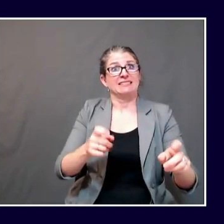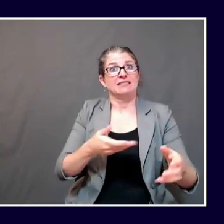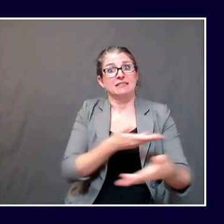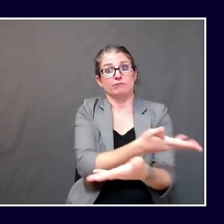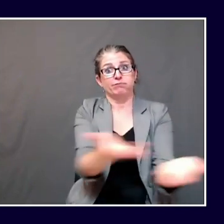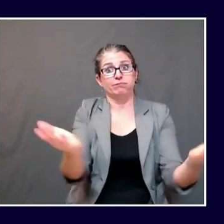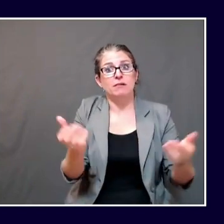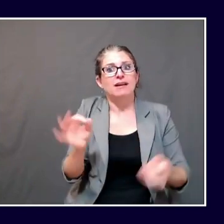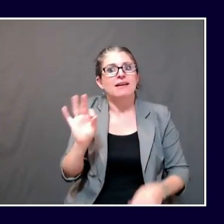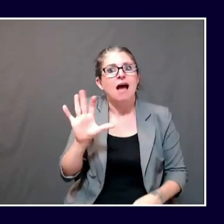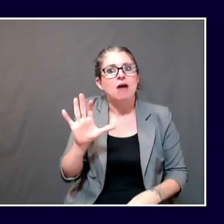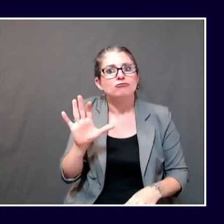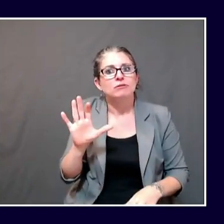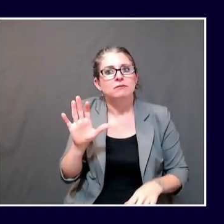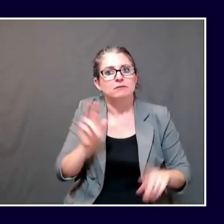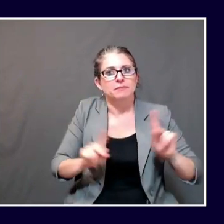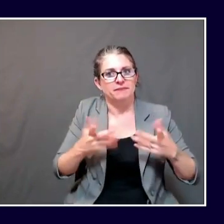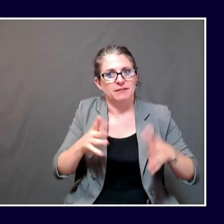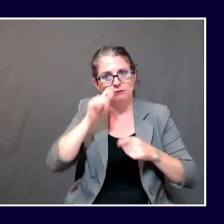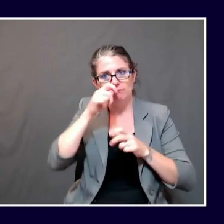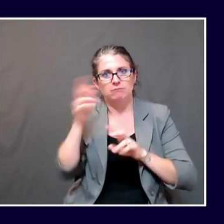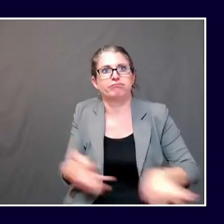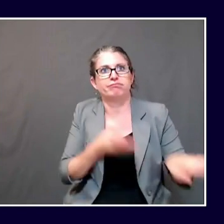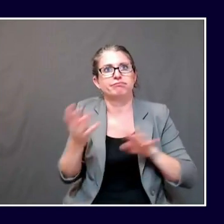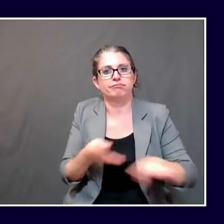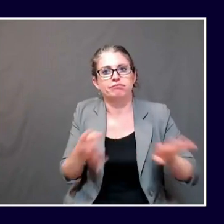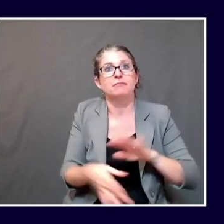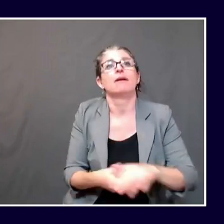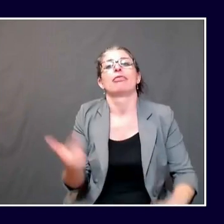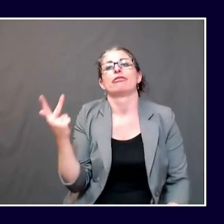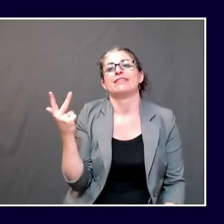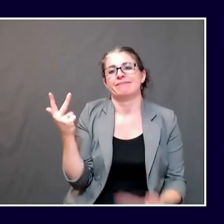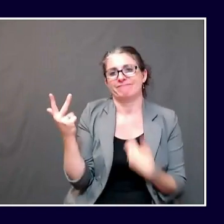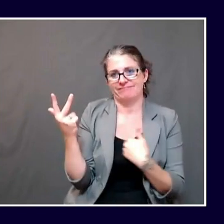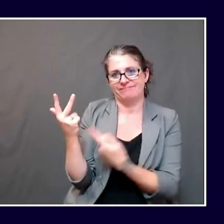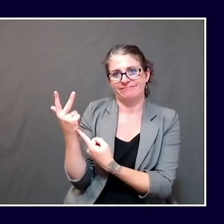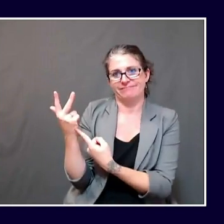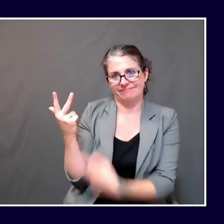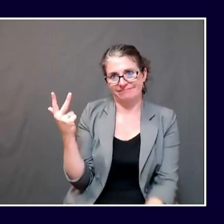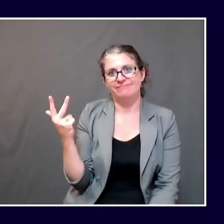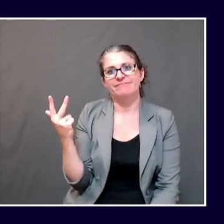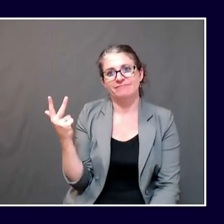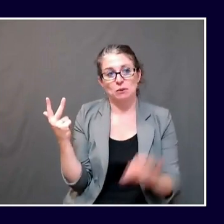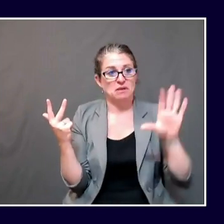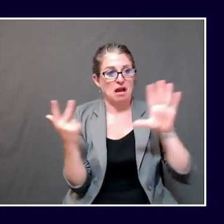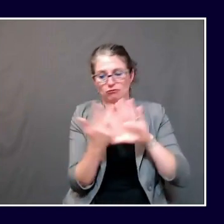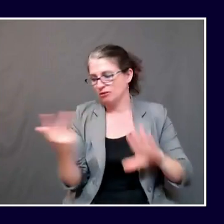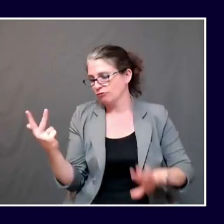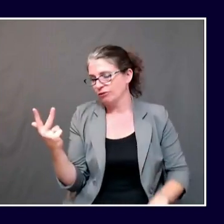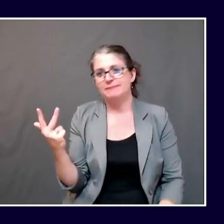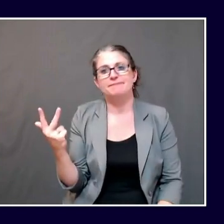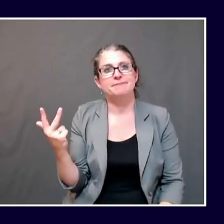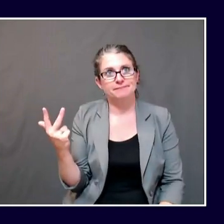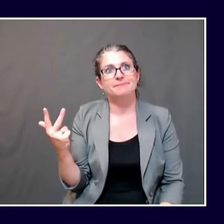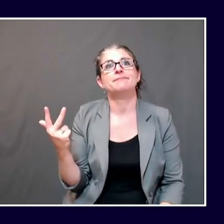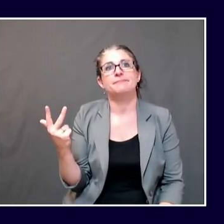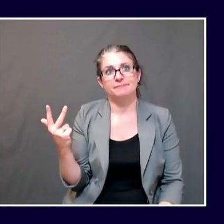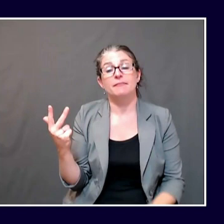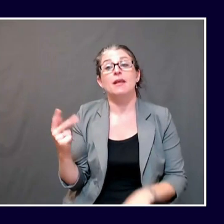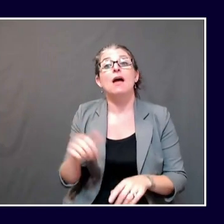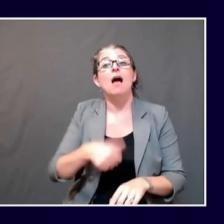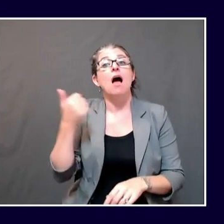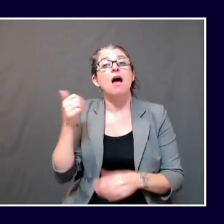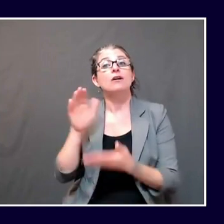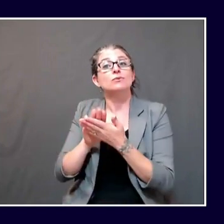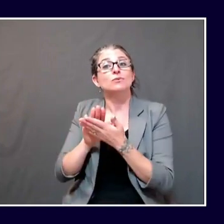total of 3 cases. At Massabesic Middle School, there are now a total of 8 cases associated with that middle